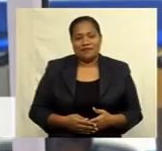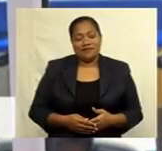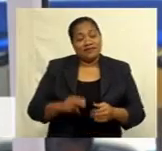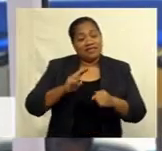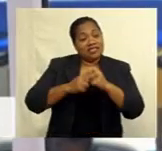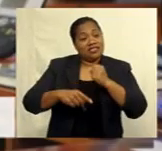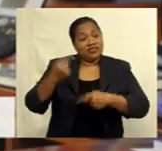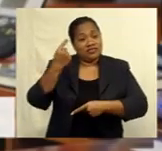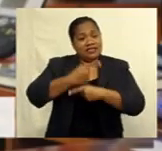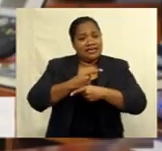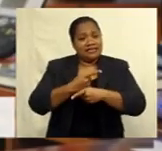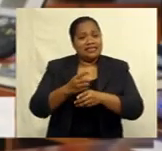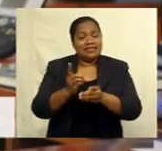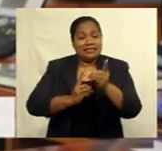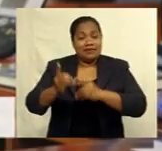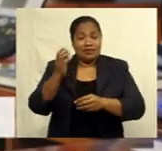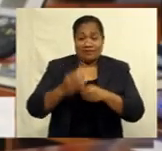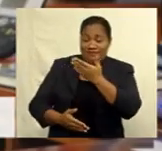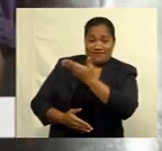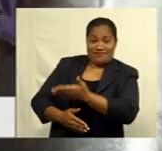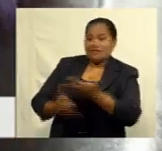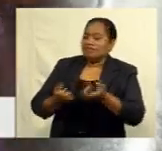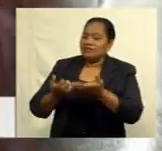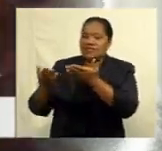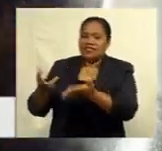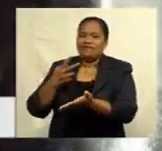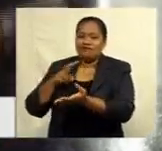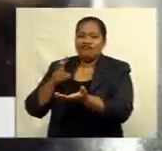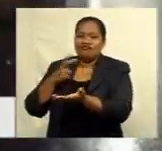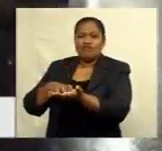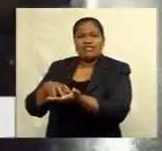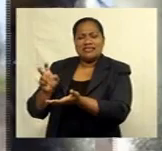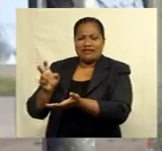In the news tonight, Deputy Commissioner of Police tenders resignation.